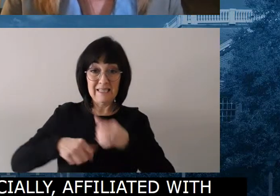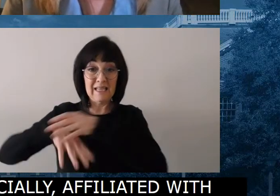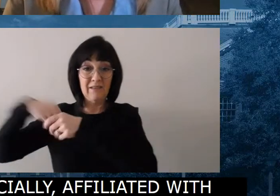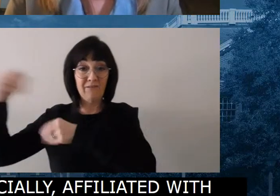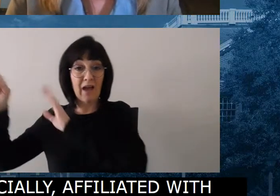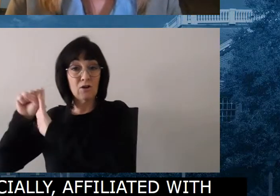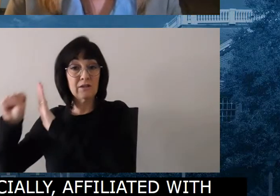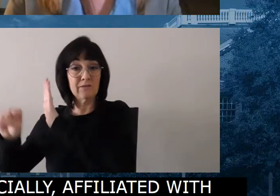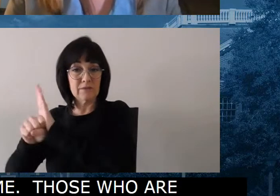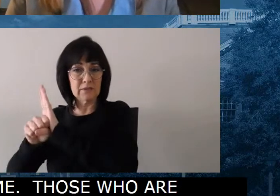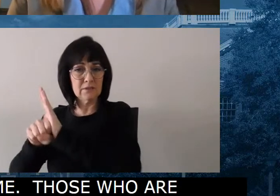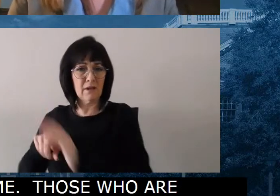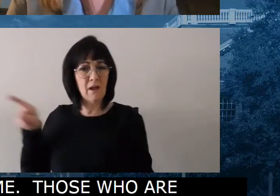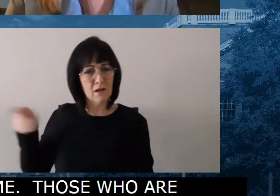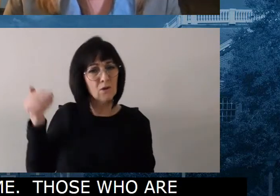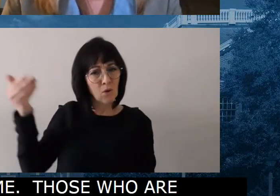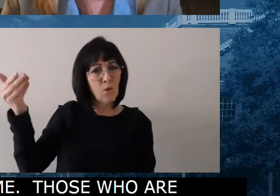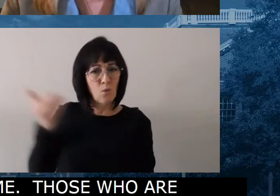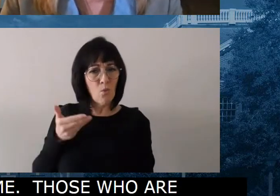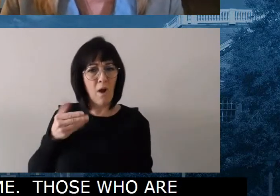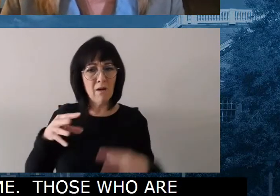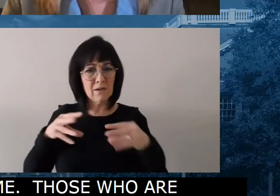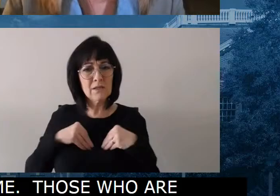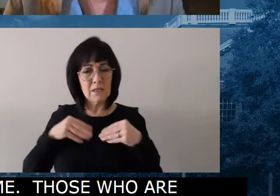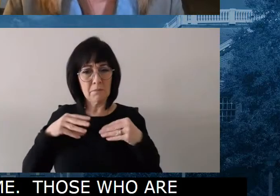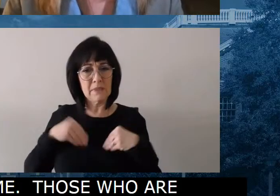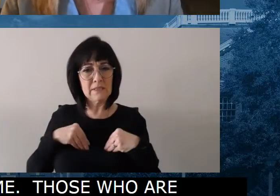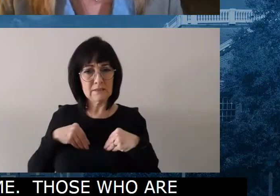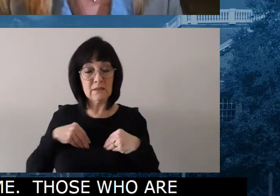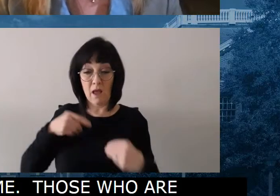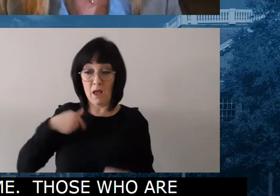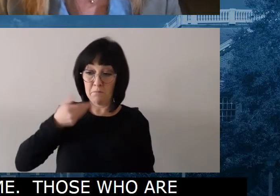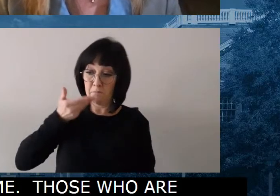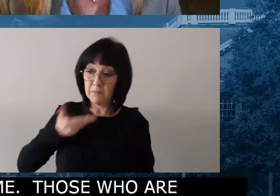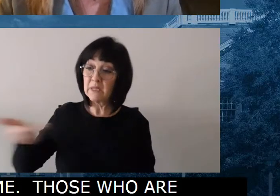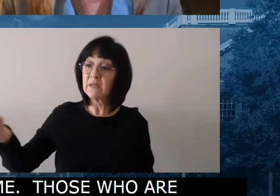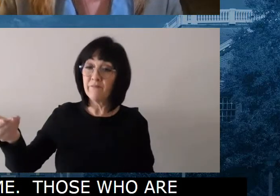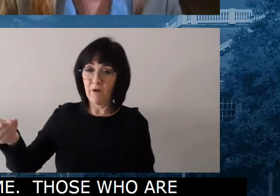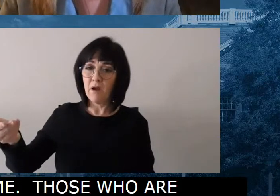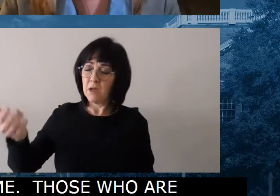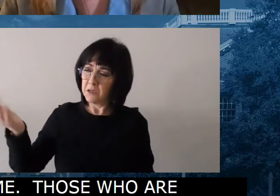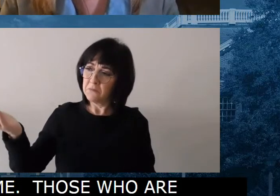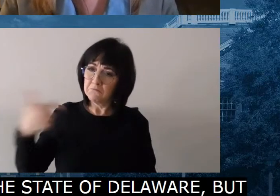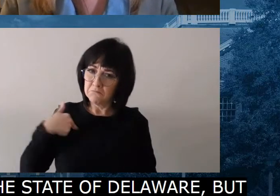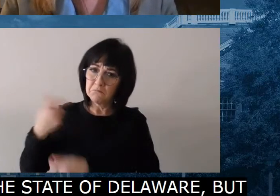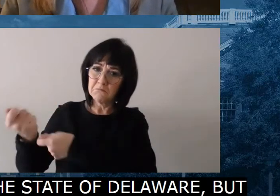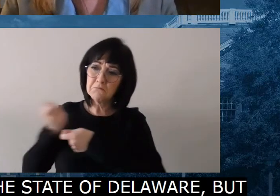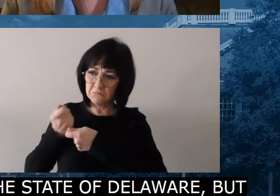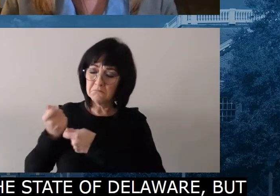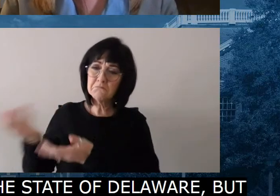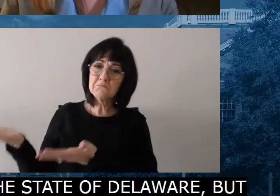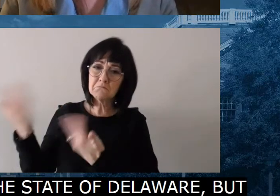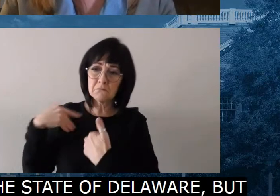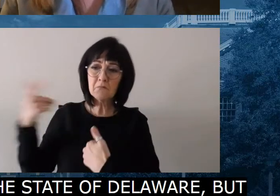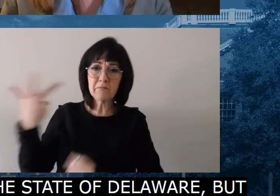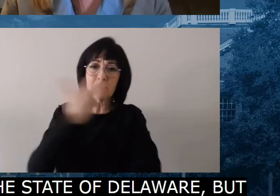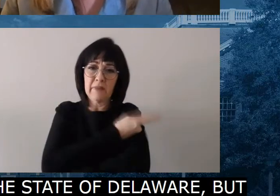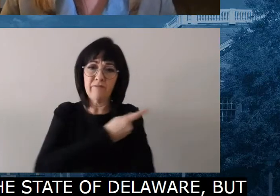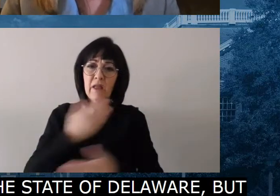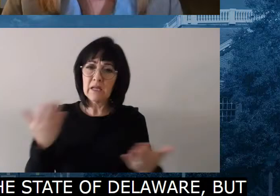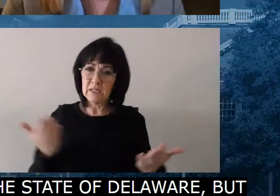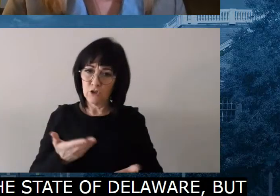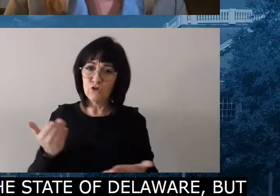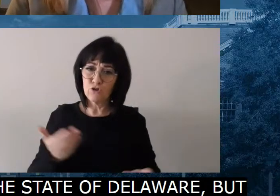also welcome to accept invitations to workforce-related invitations. But as